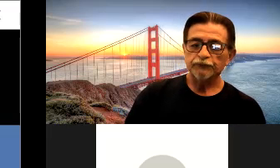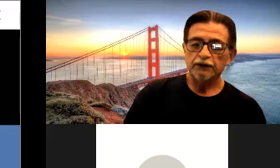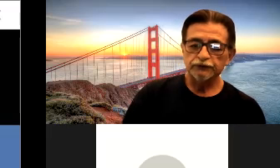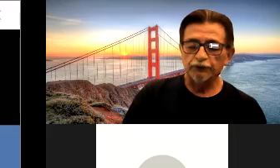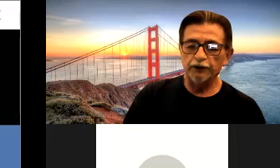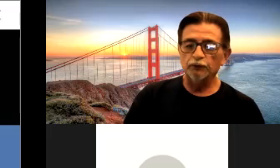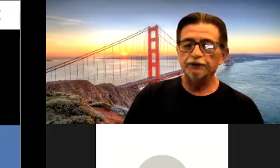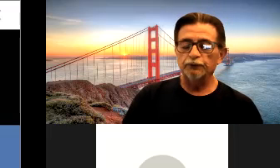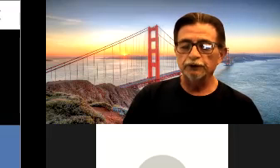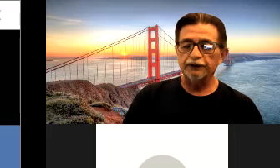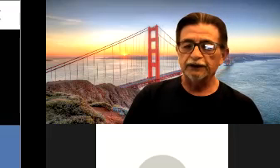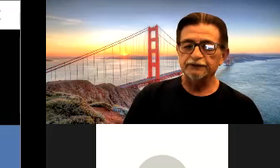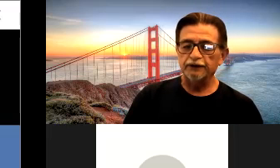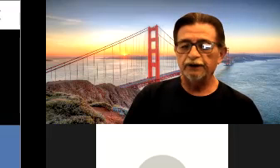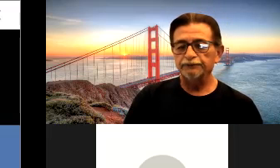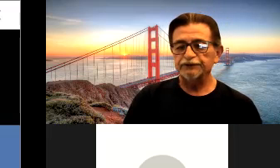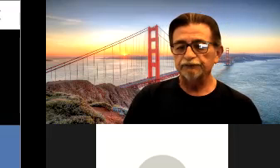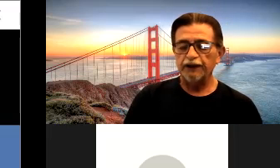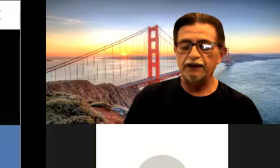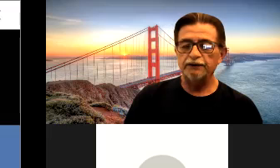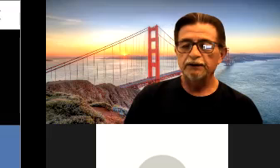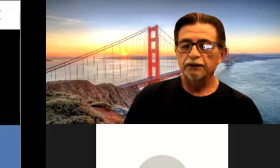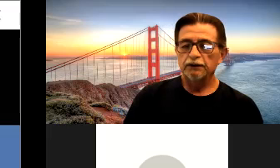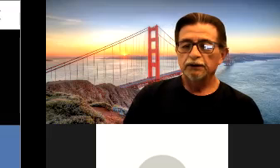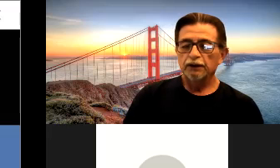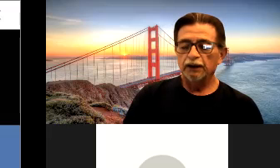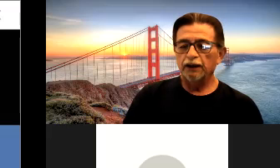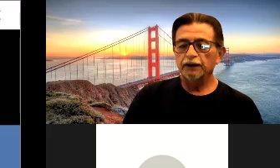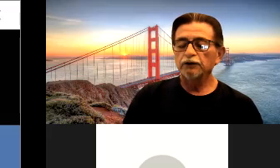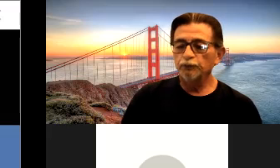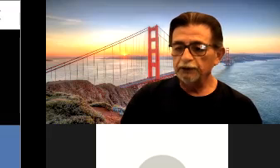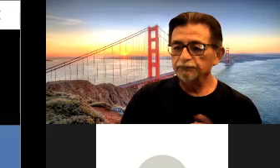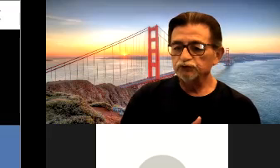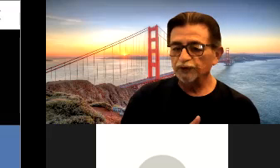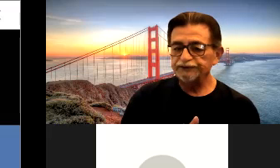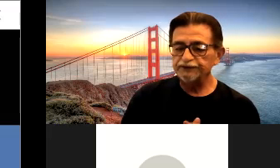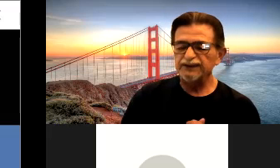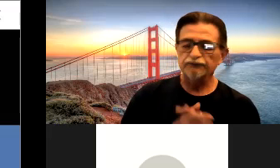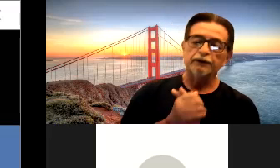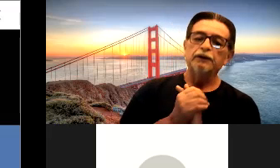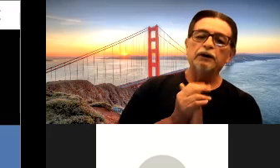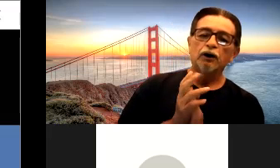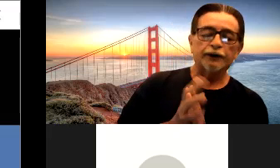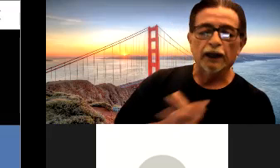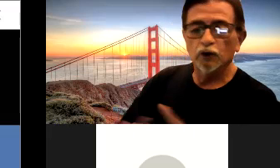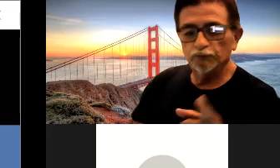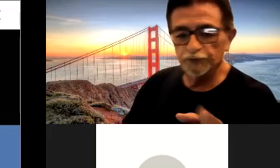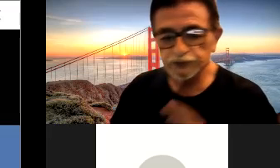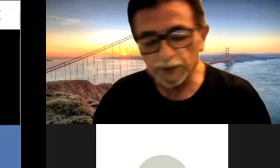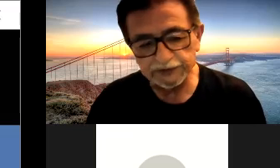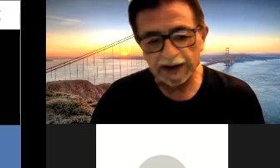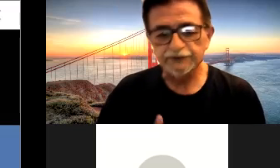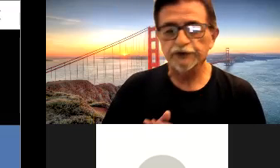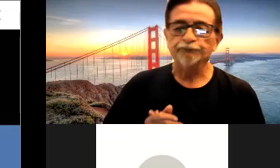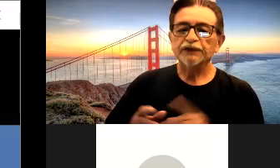okay? So here we're looking at selenium 78 and aluminum 27. Okay,